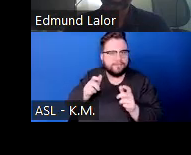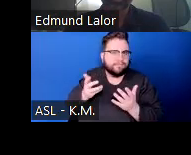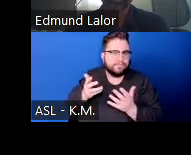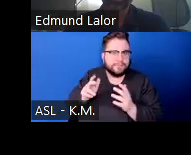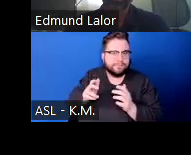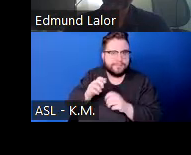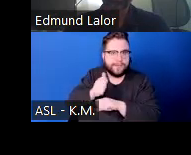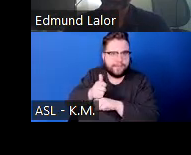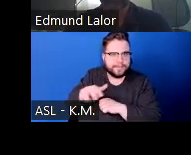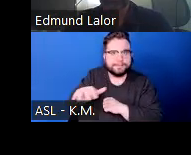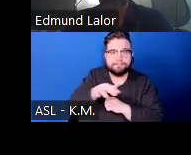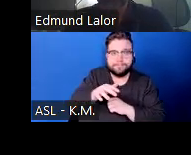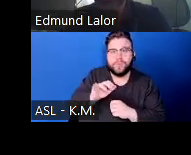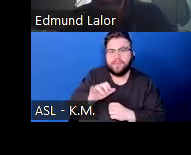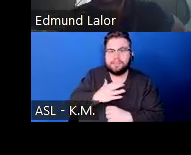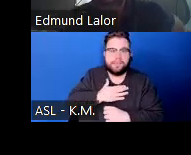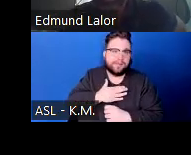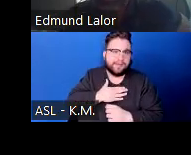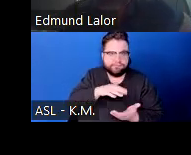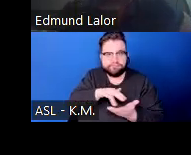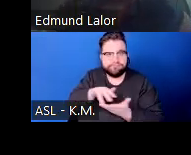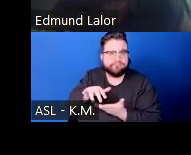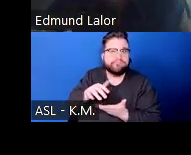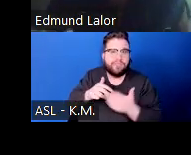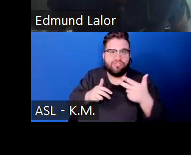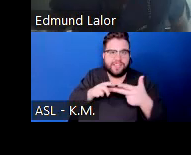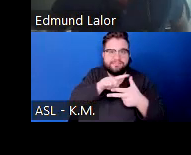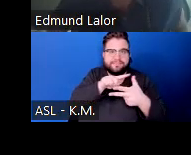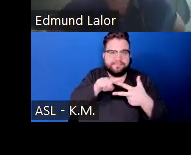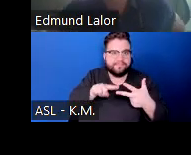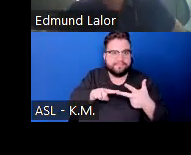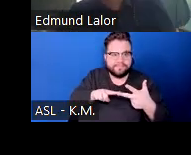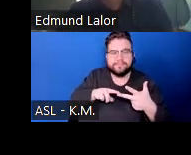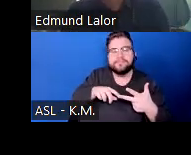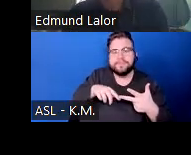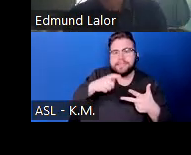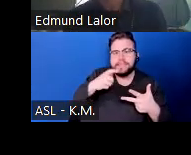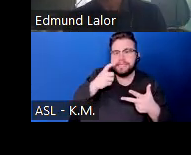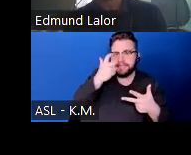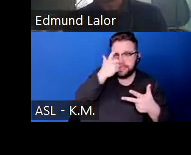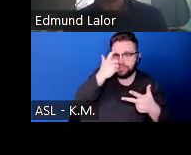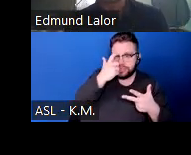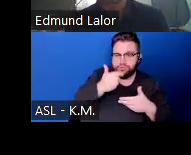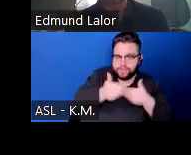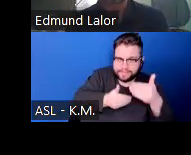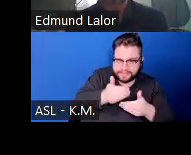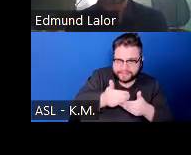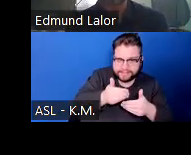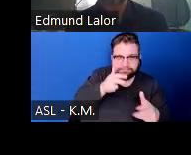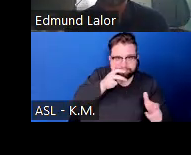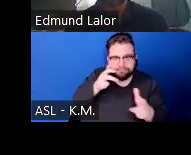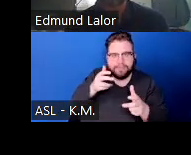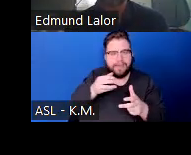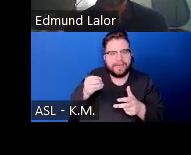on these three kind of ideas over to the right-hand side, how sensory processing and sensory processing impairments might